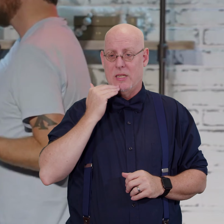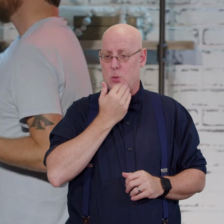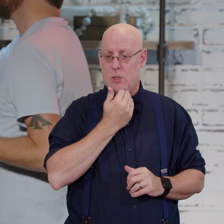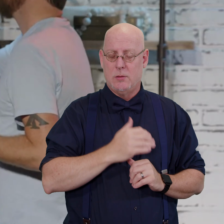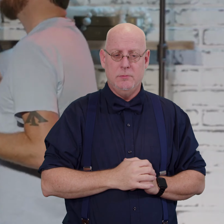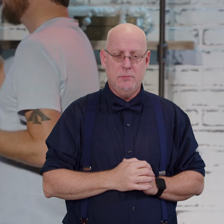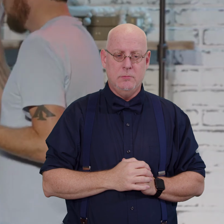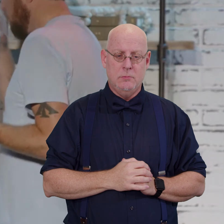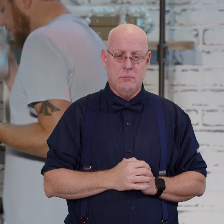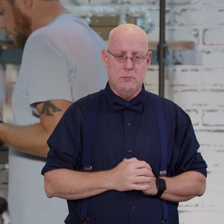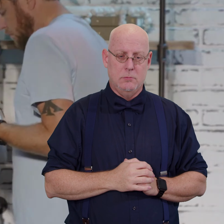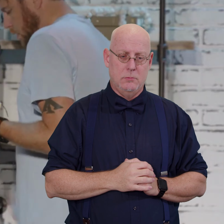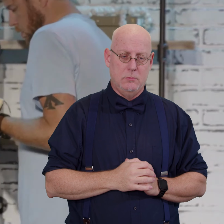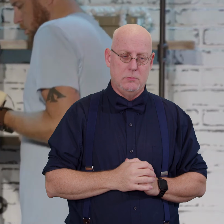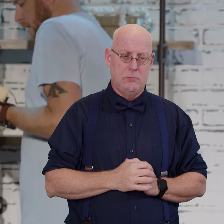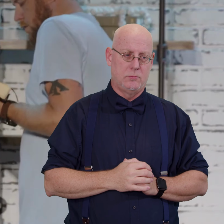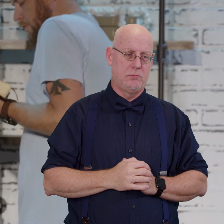Israel,